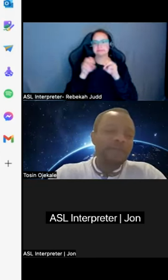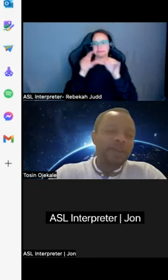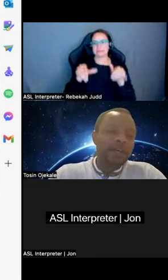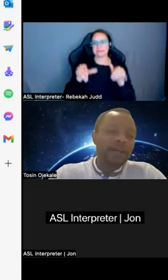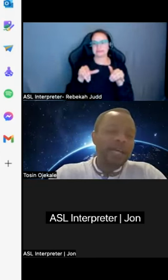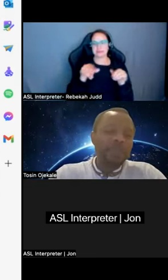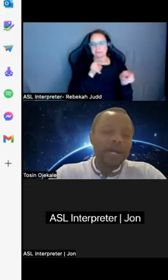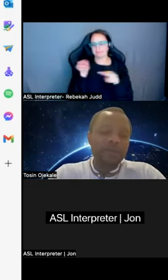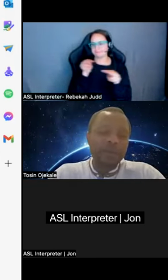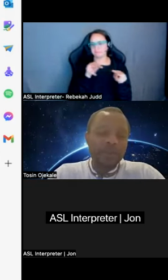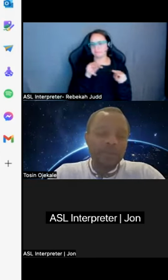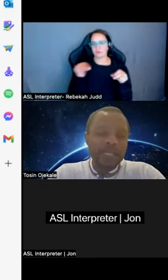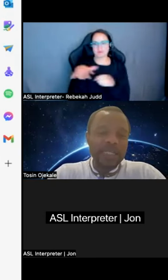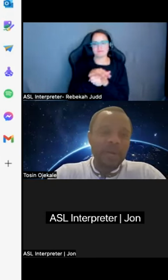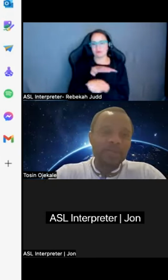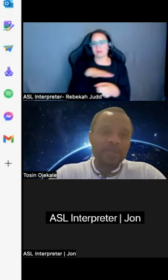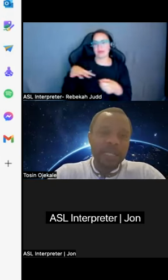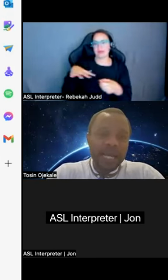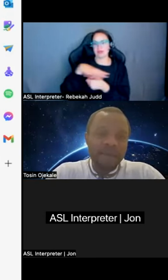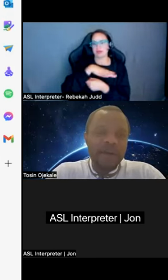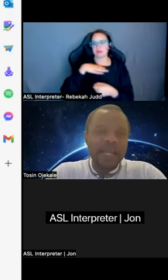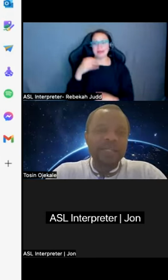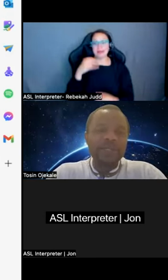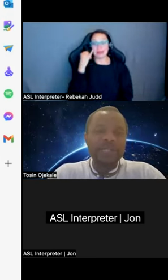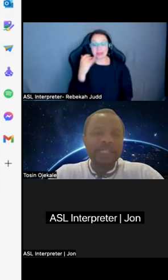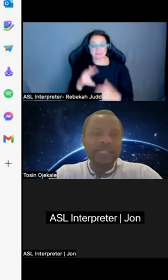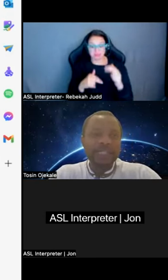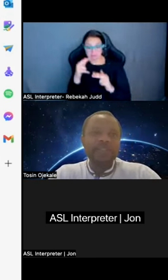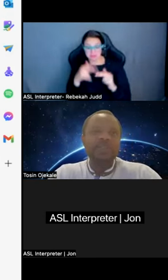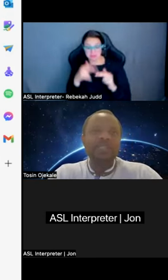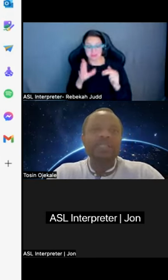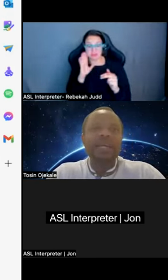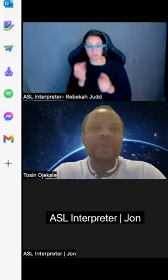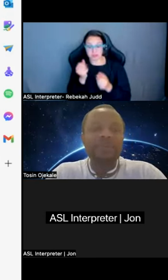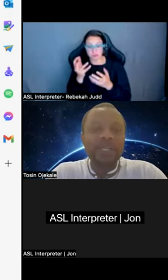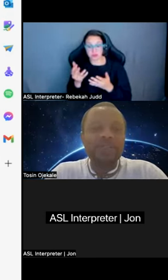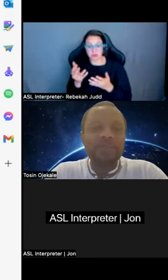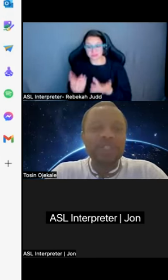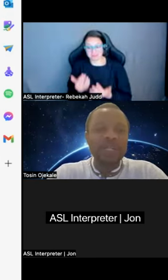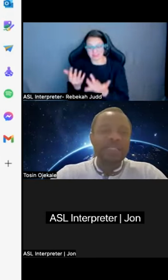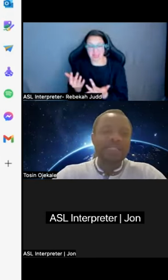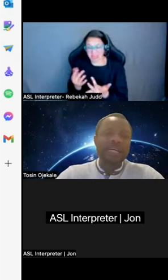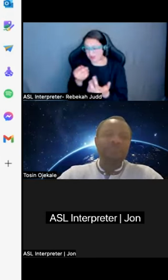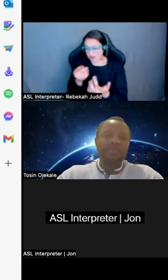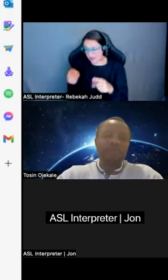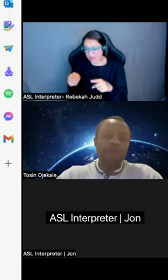if any part of the building is about to ignite fire, you need a detection system in place to make